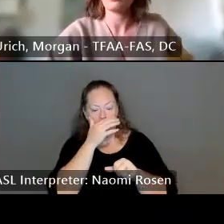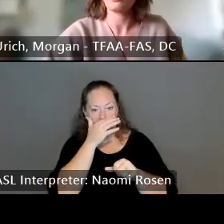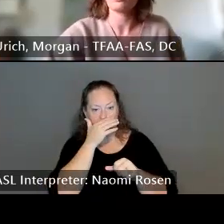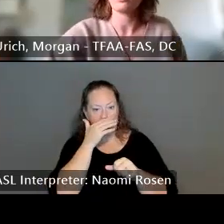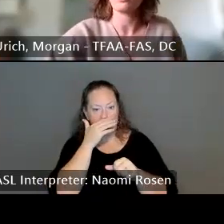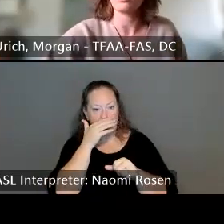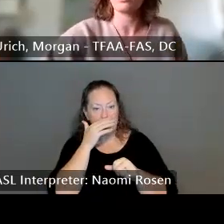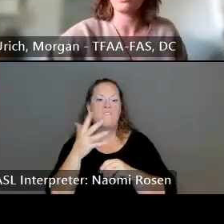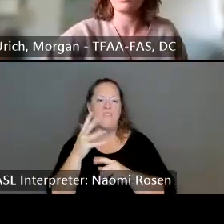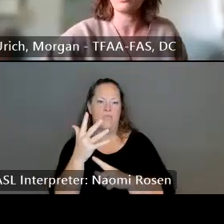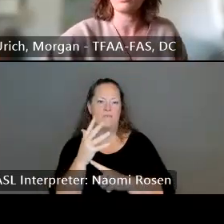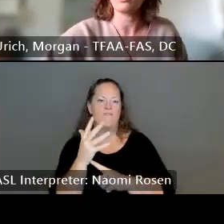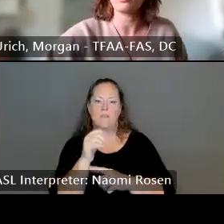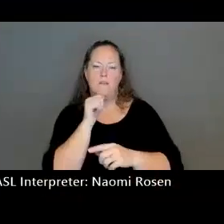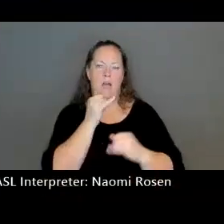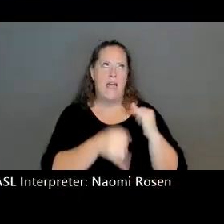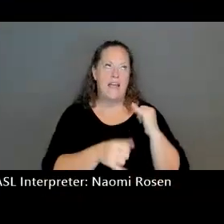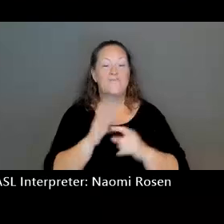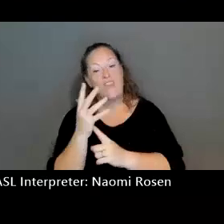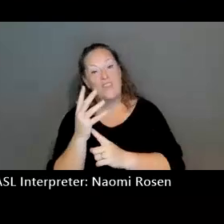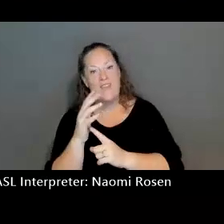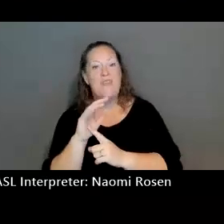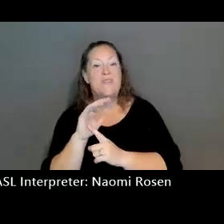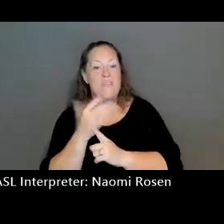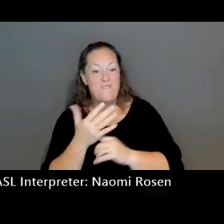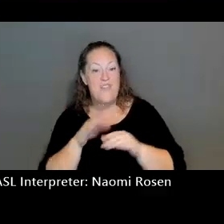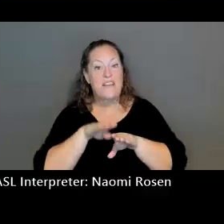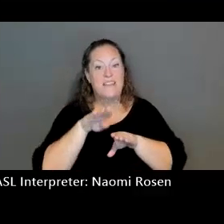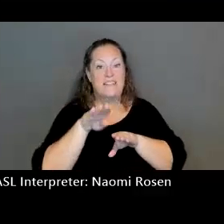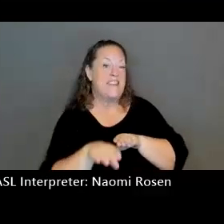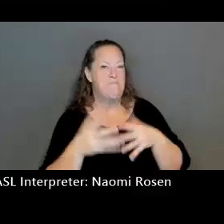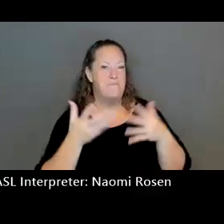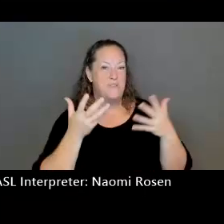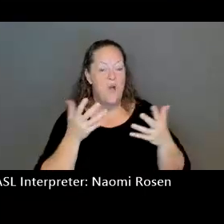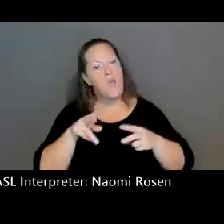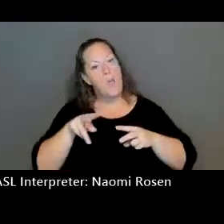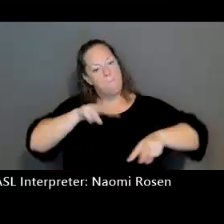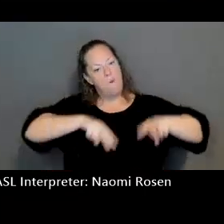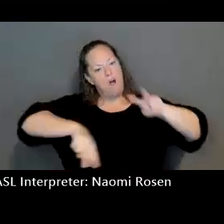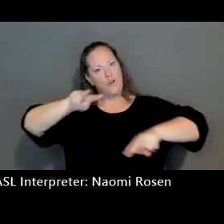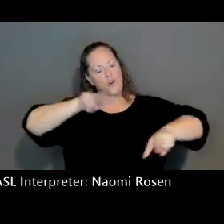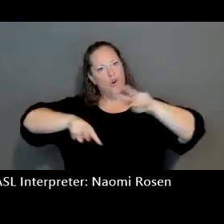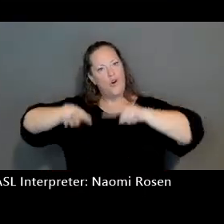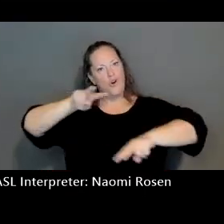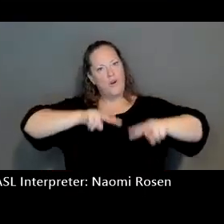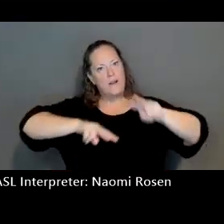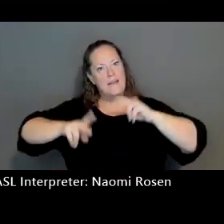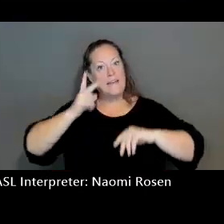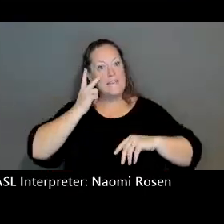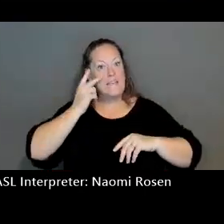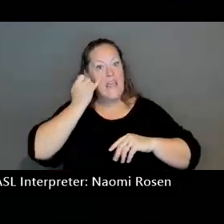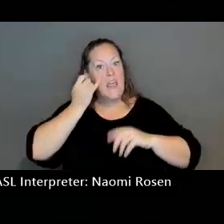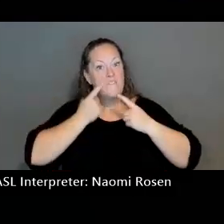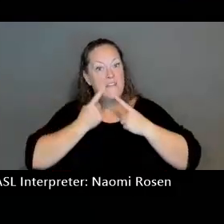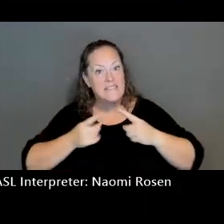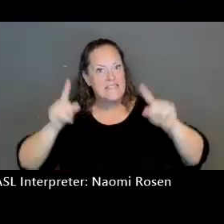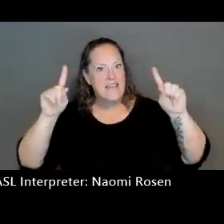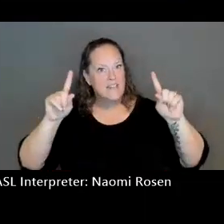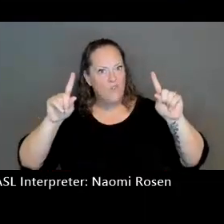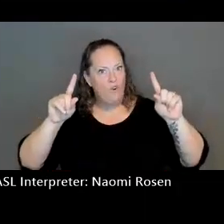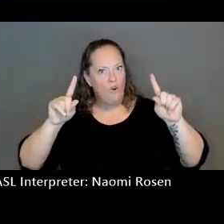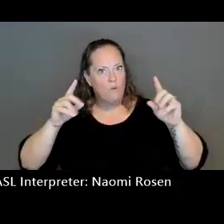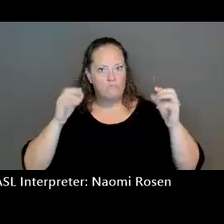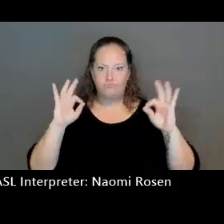the fifth step, which is to monitor whether these practices are effective,